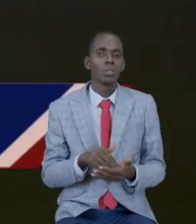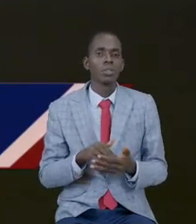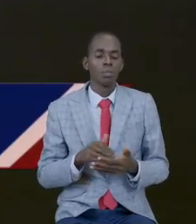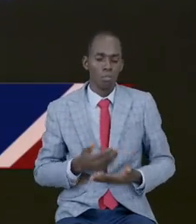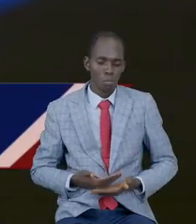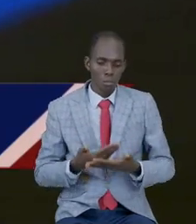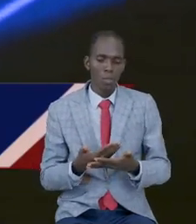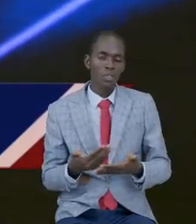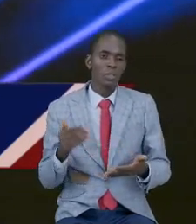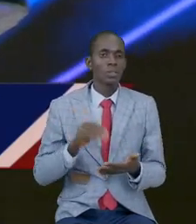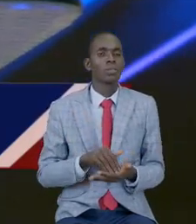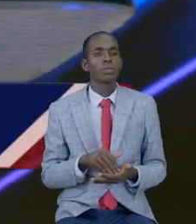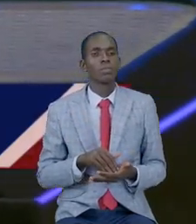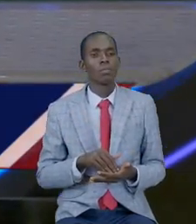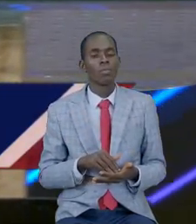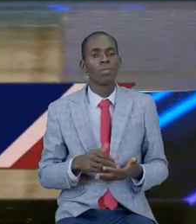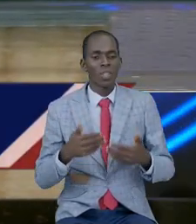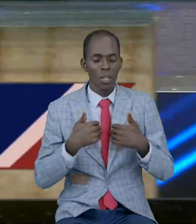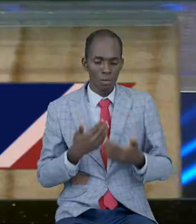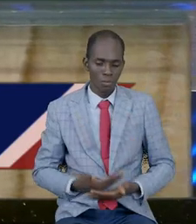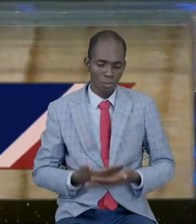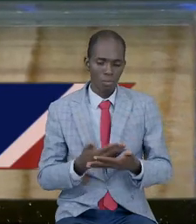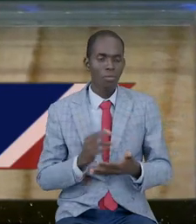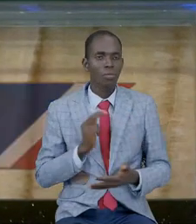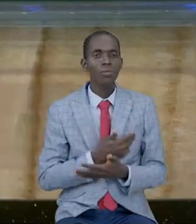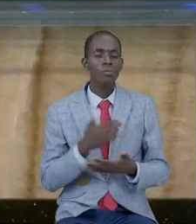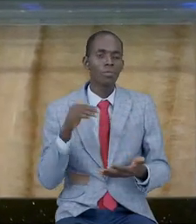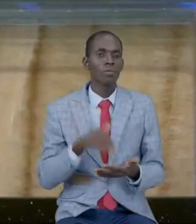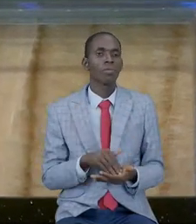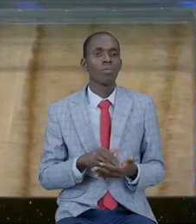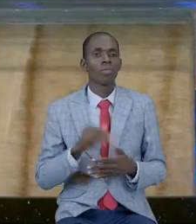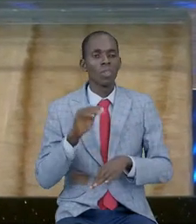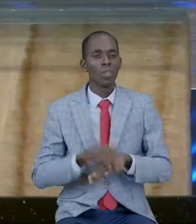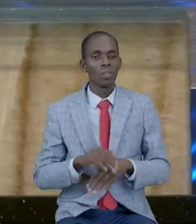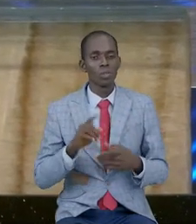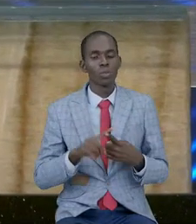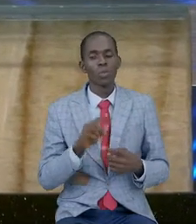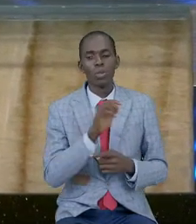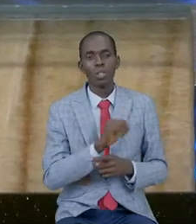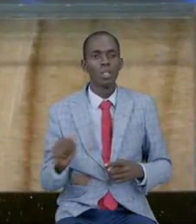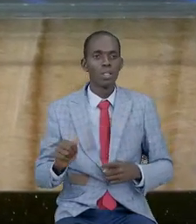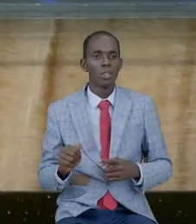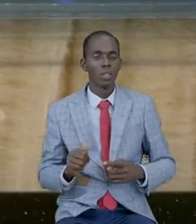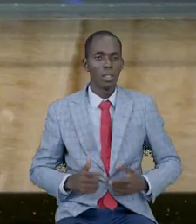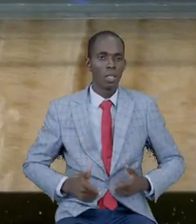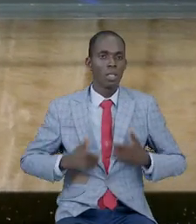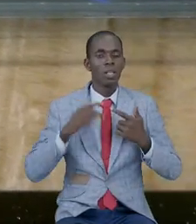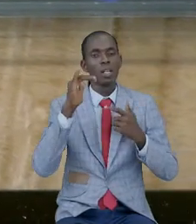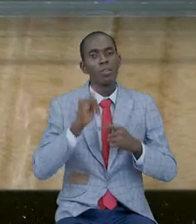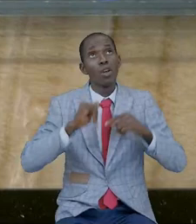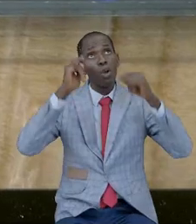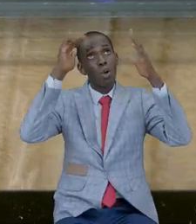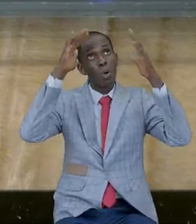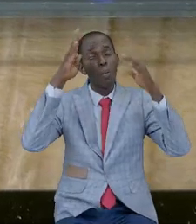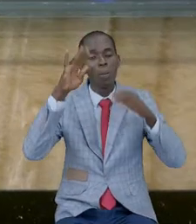again born again and begotten us again unto a lively hope by